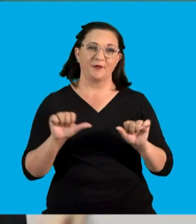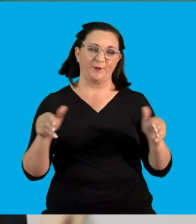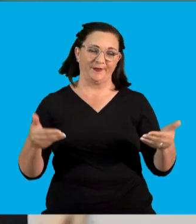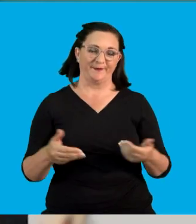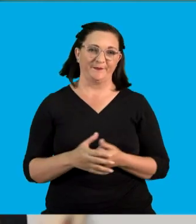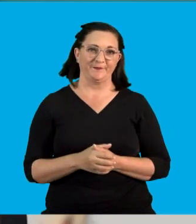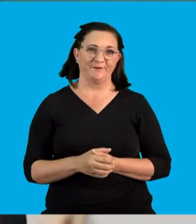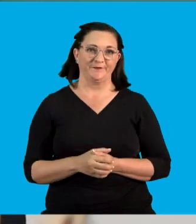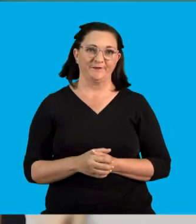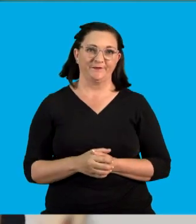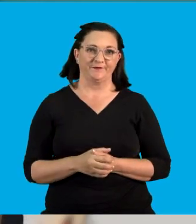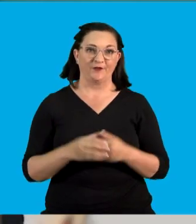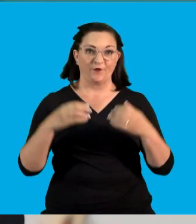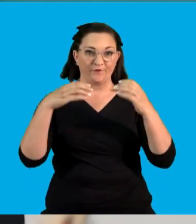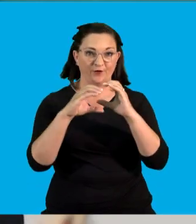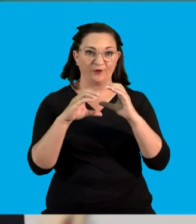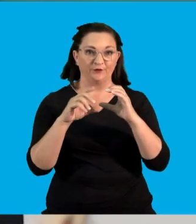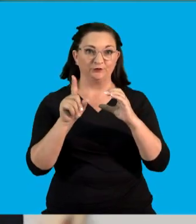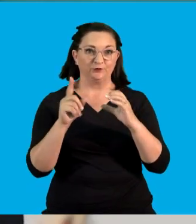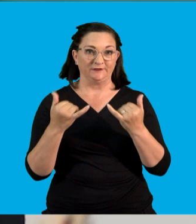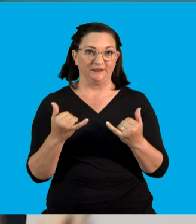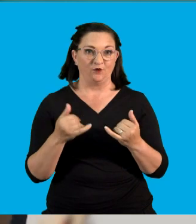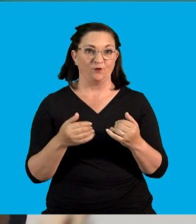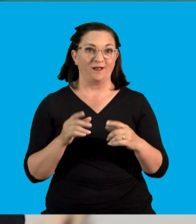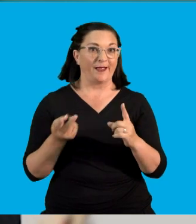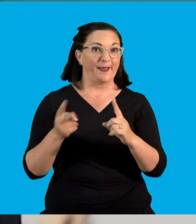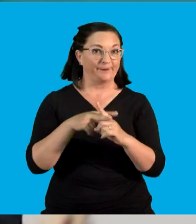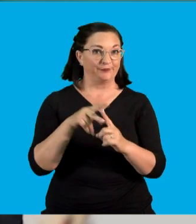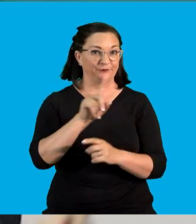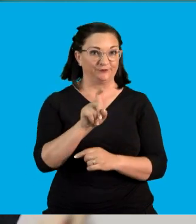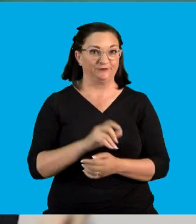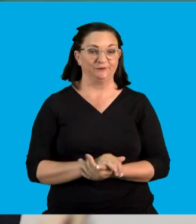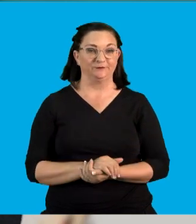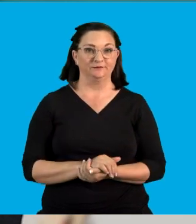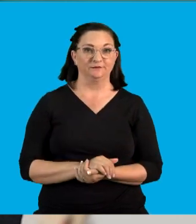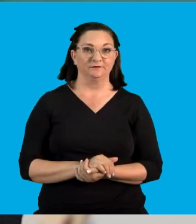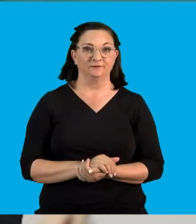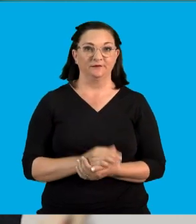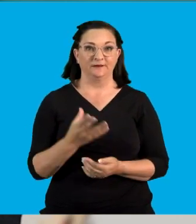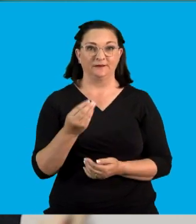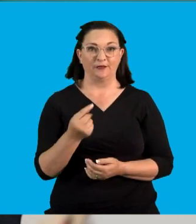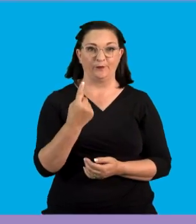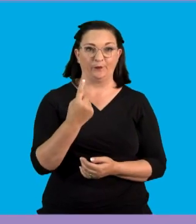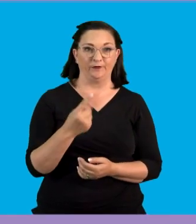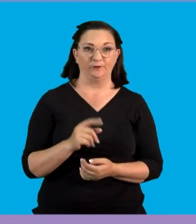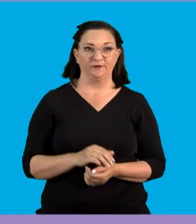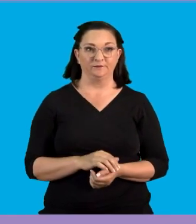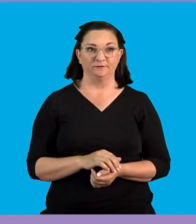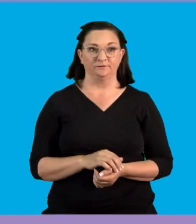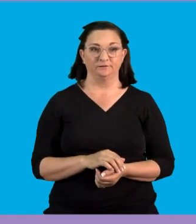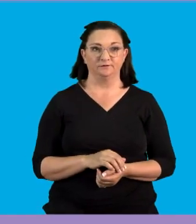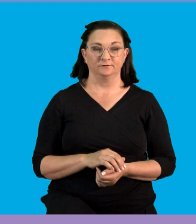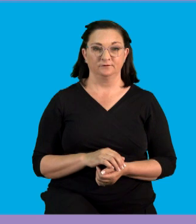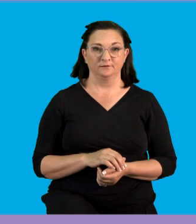Welcome back, learners, and let's focus now on more of those application questions. Let's look at number 1.